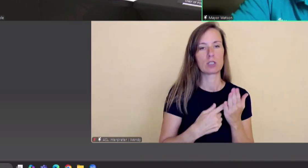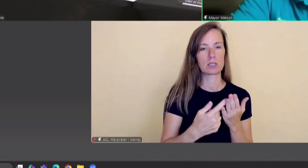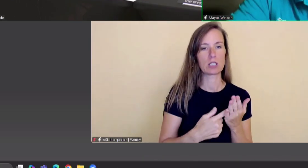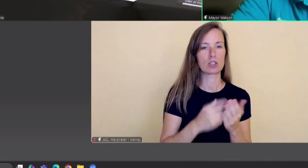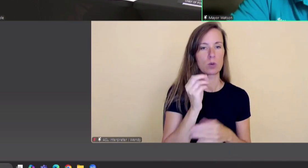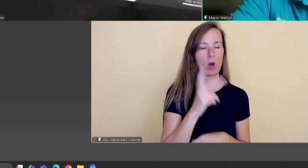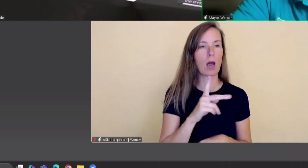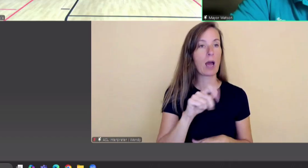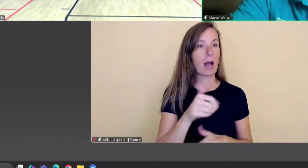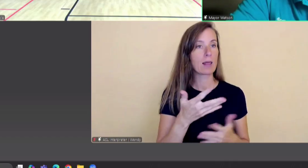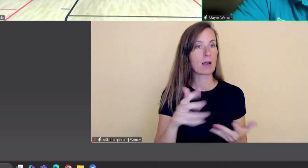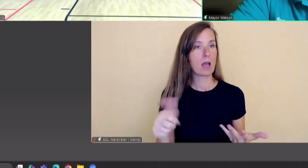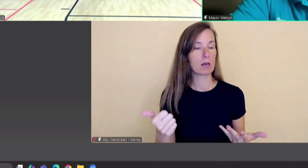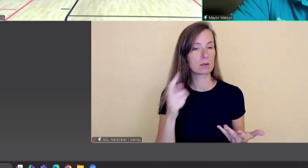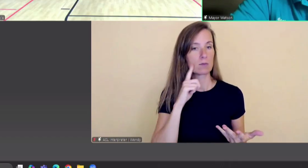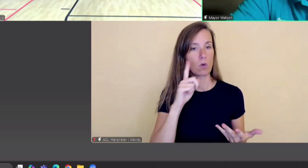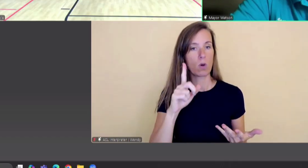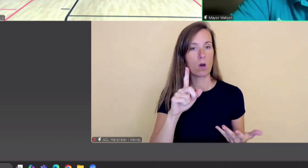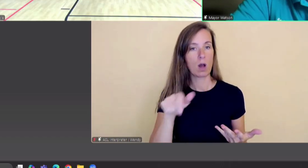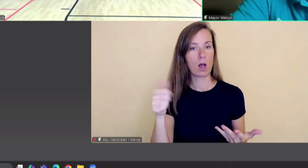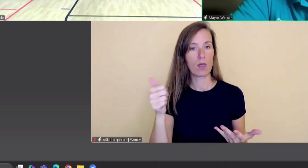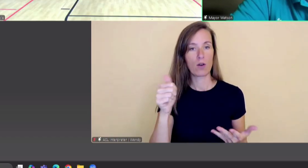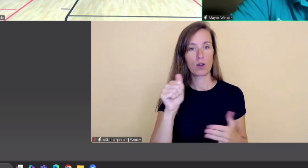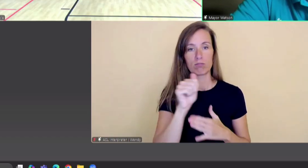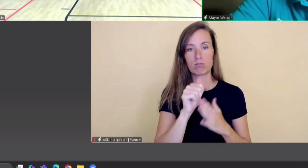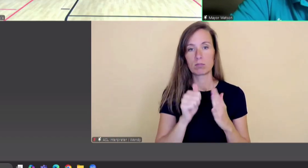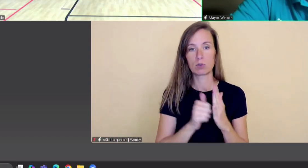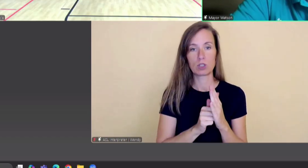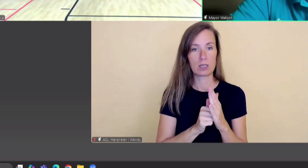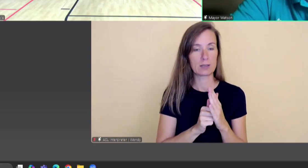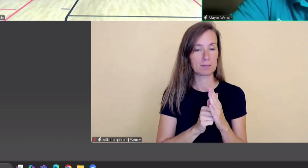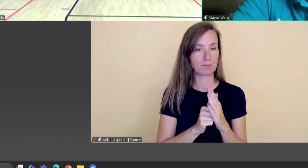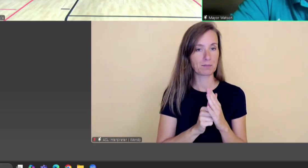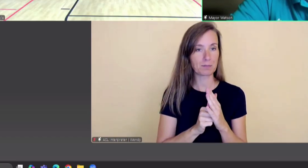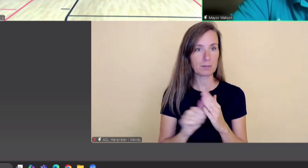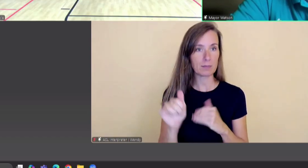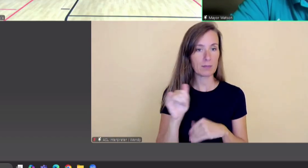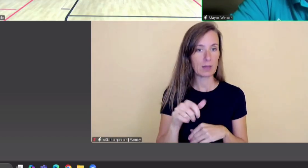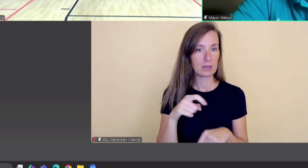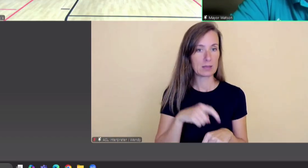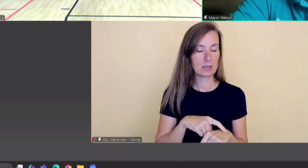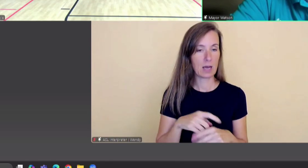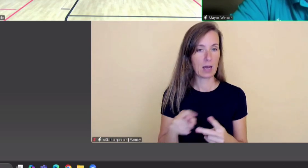Anything else for any upcoming agenda at this time?